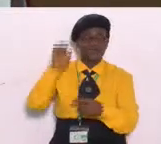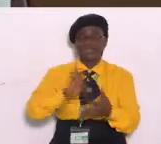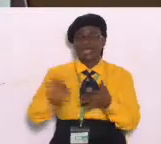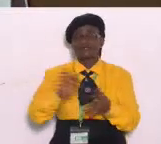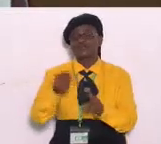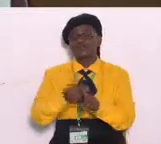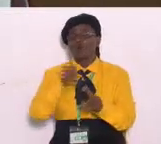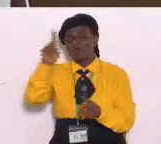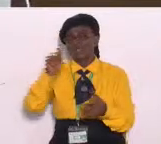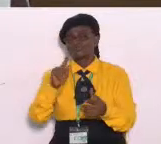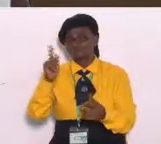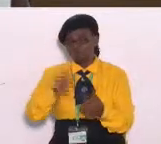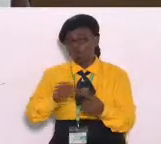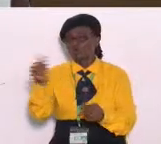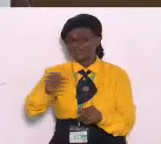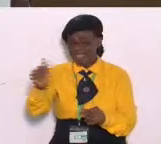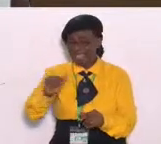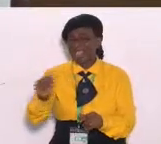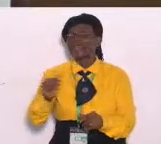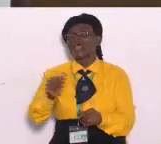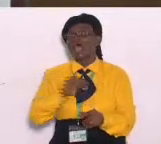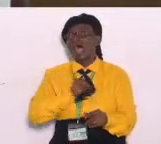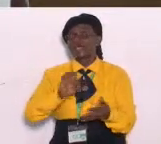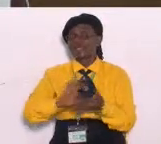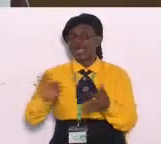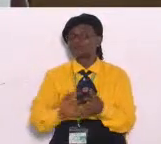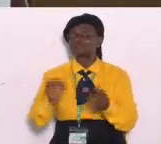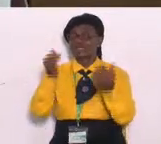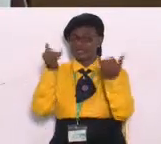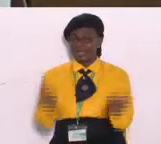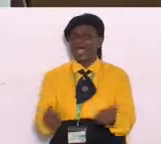I'm counting now. 1.